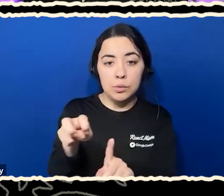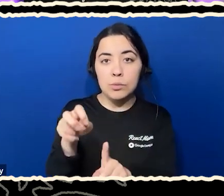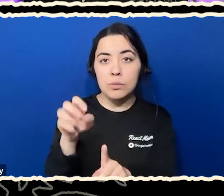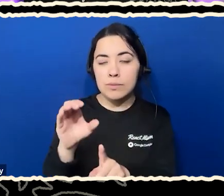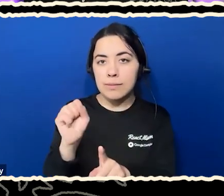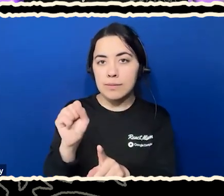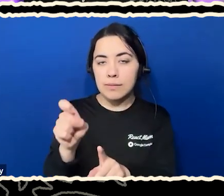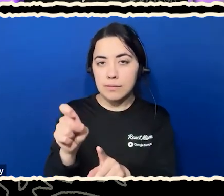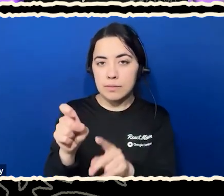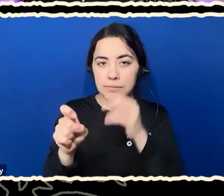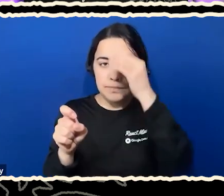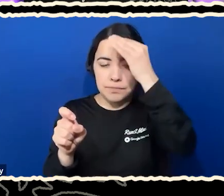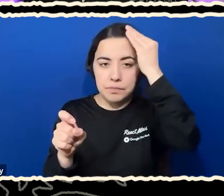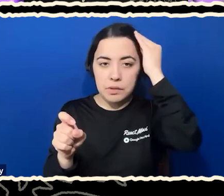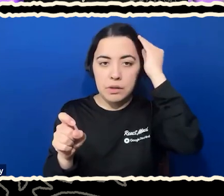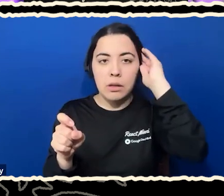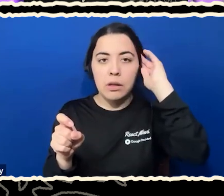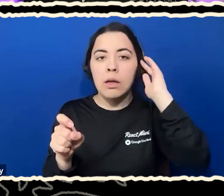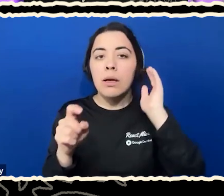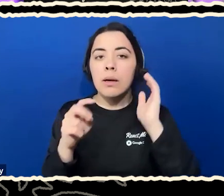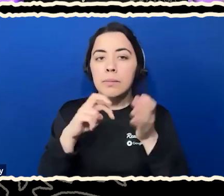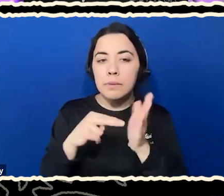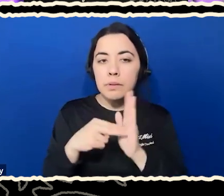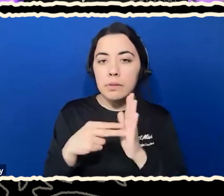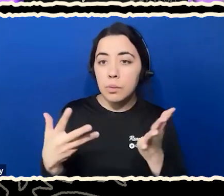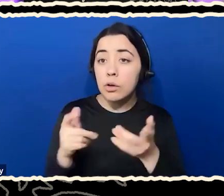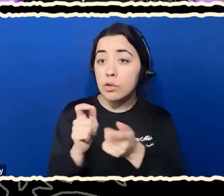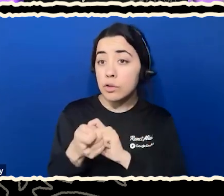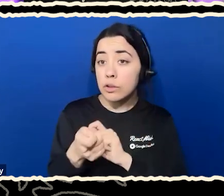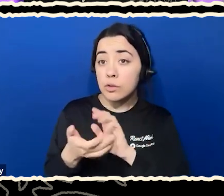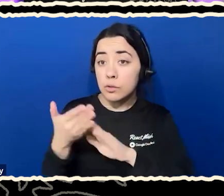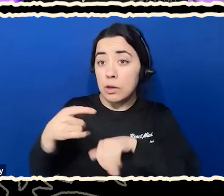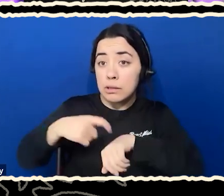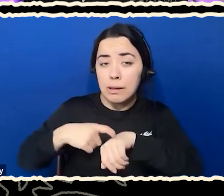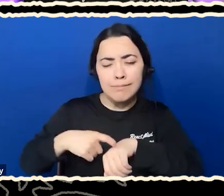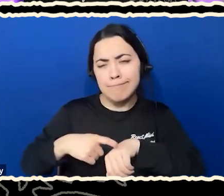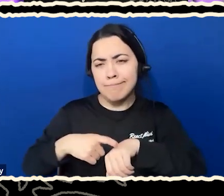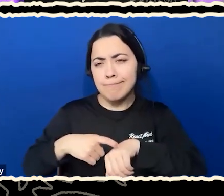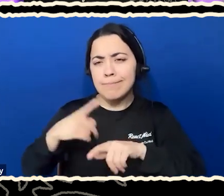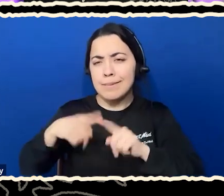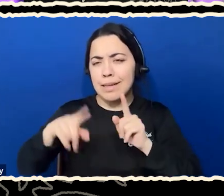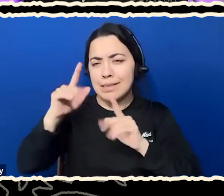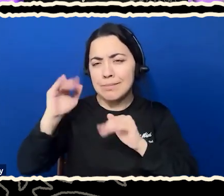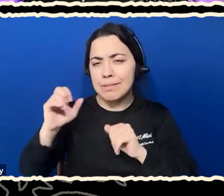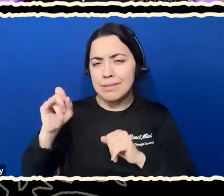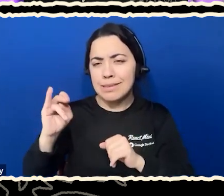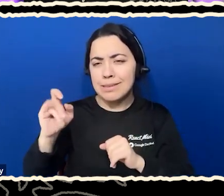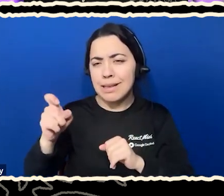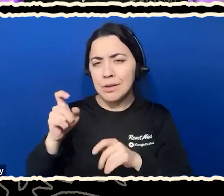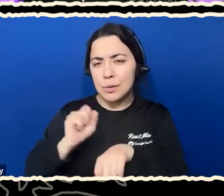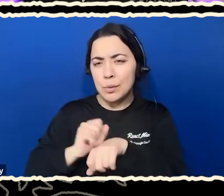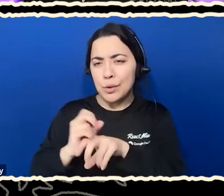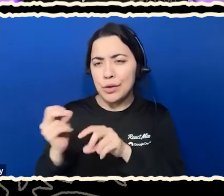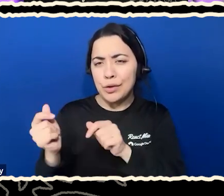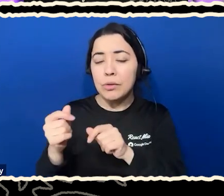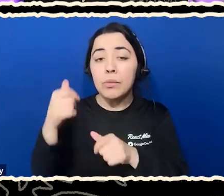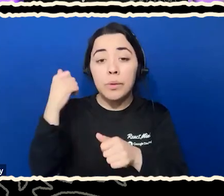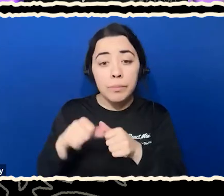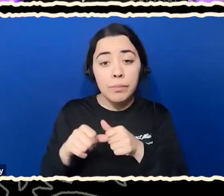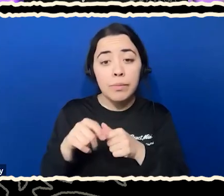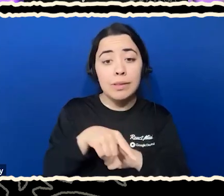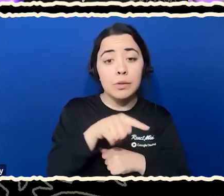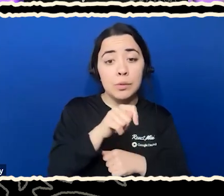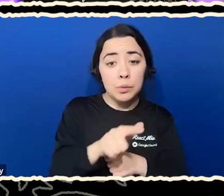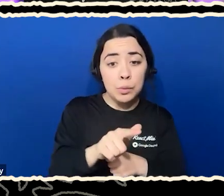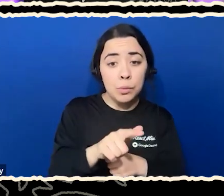But again, it's not like you can just change the runtime and expect the syntax to work. Let's remember, the handler from tools is just a function that runs on